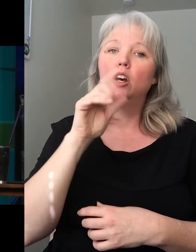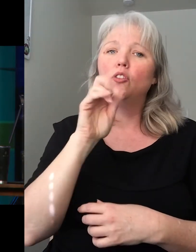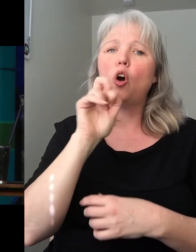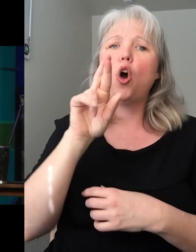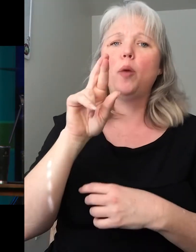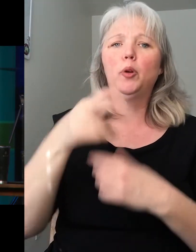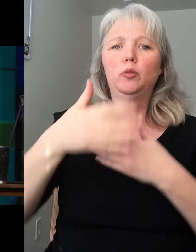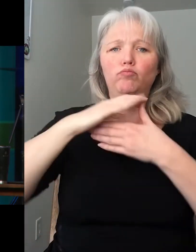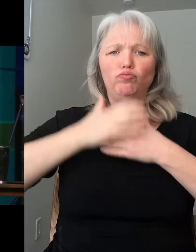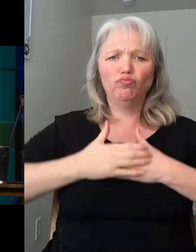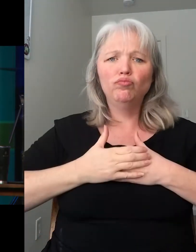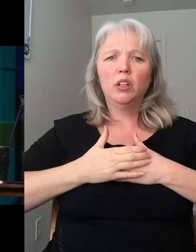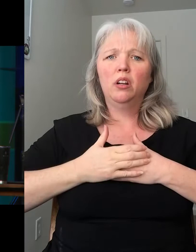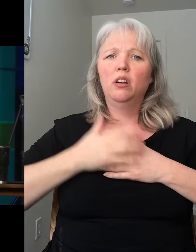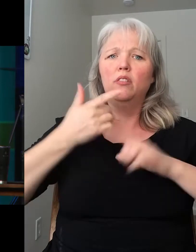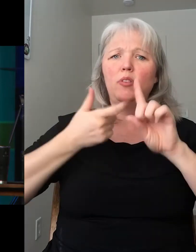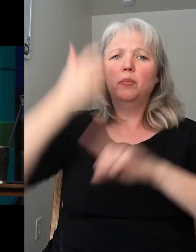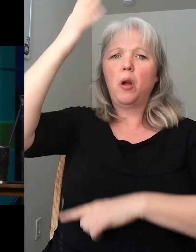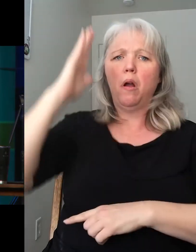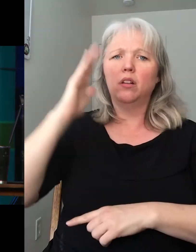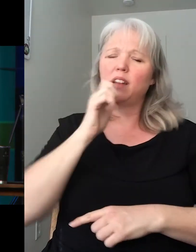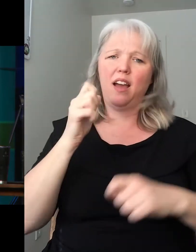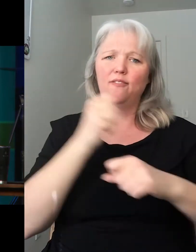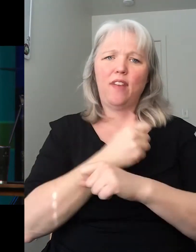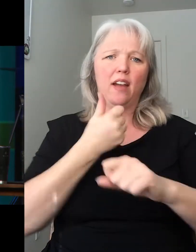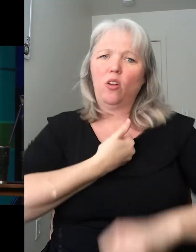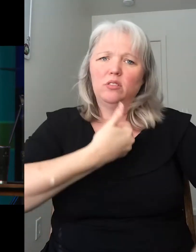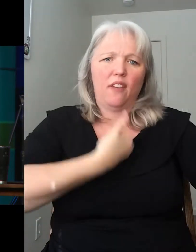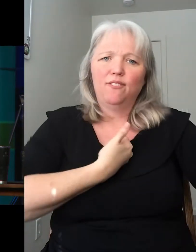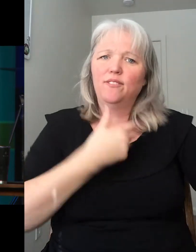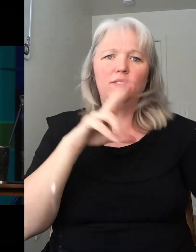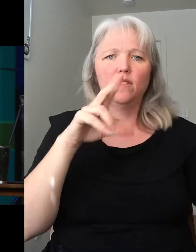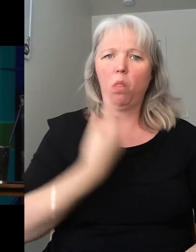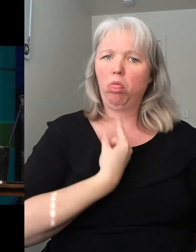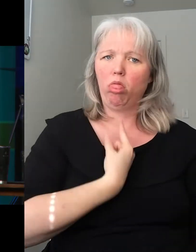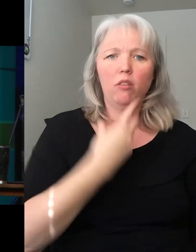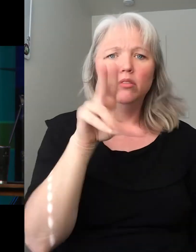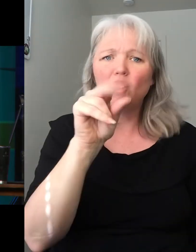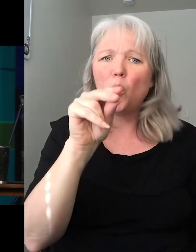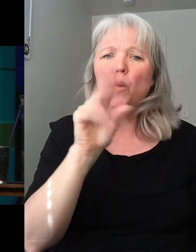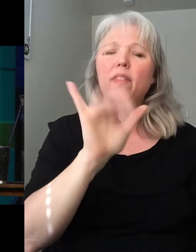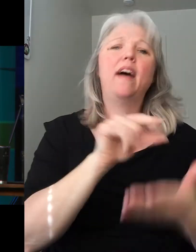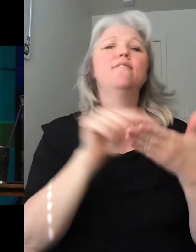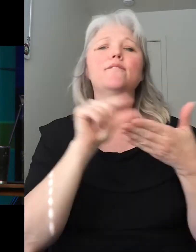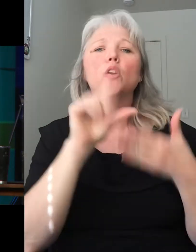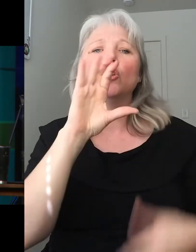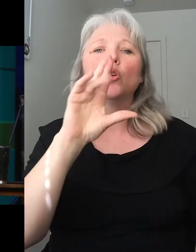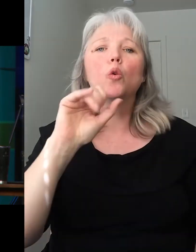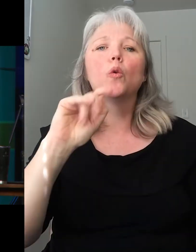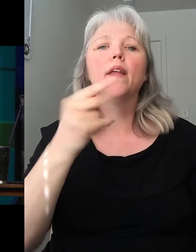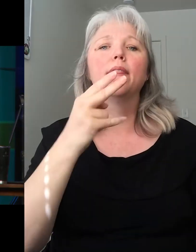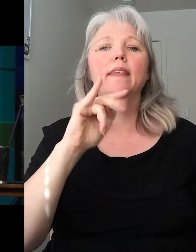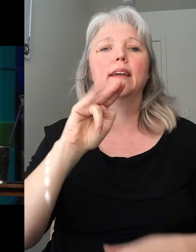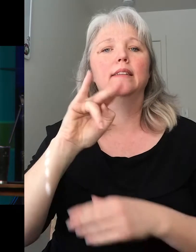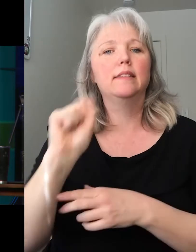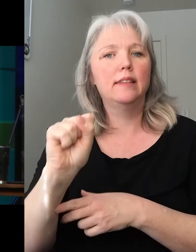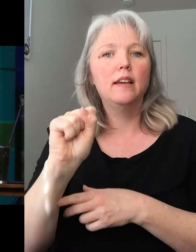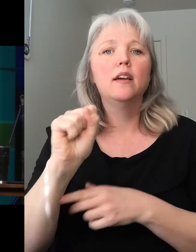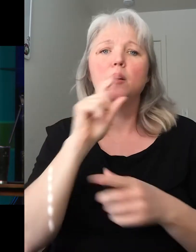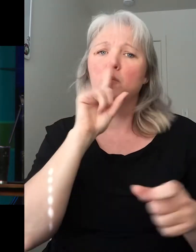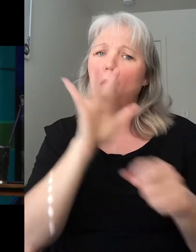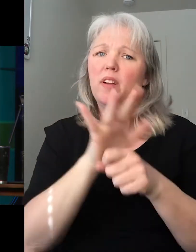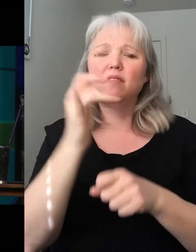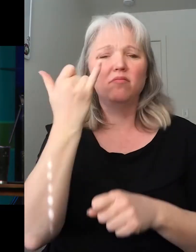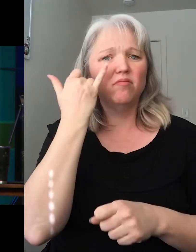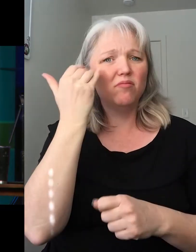God, that we are not to try to fight in our own strength. This verse from Corinthians promises that those who find